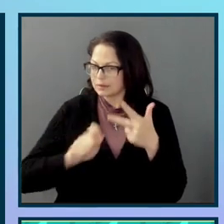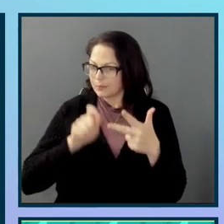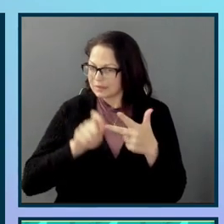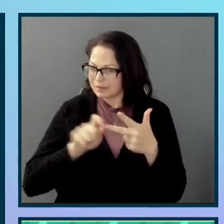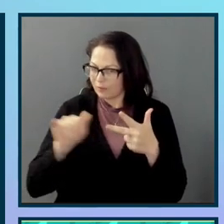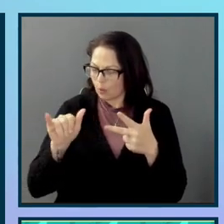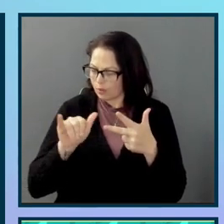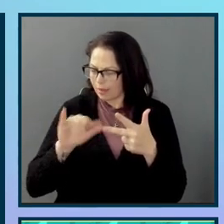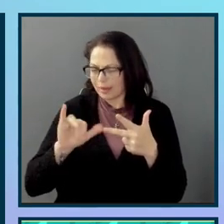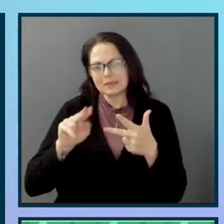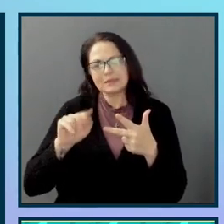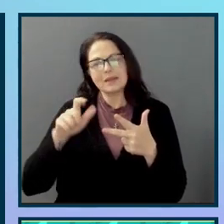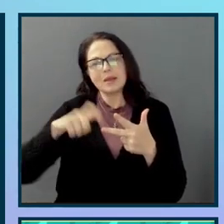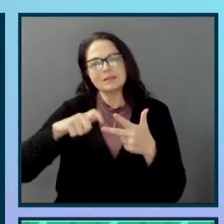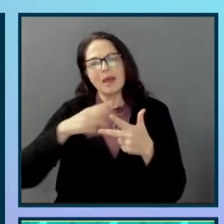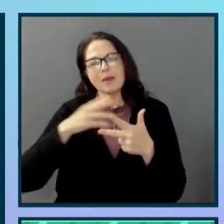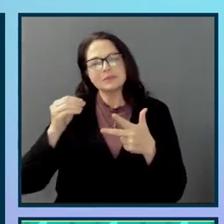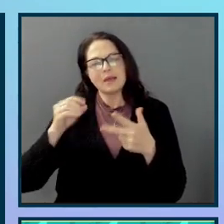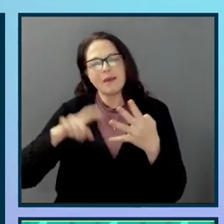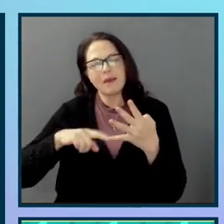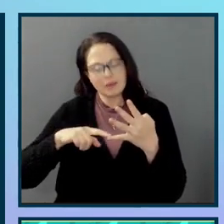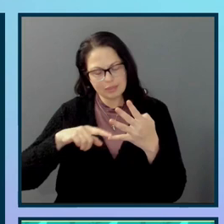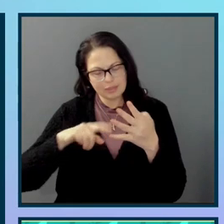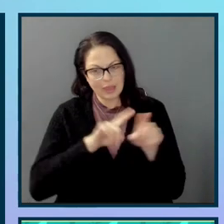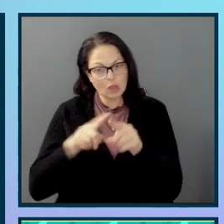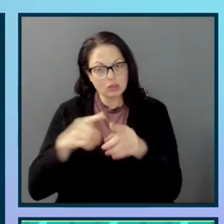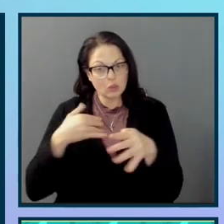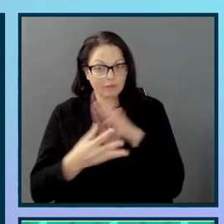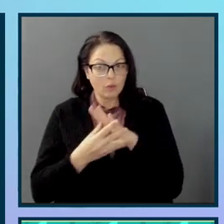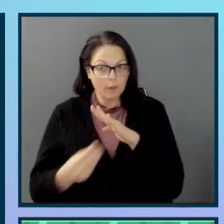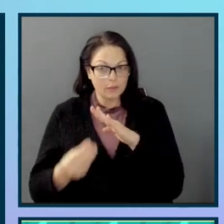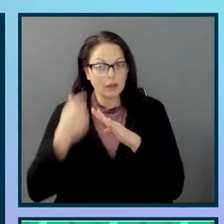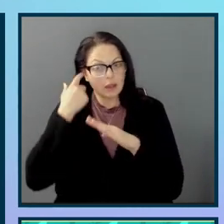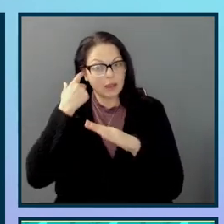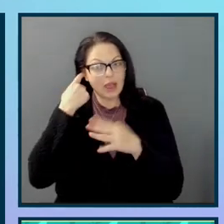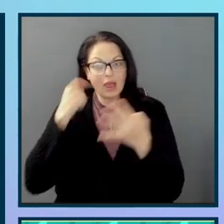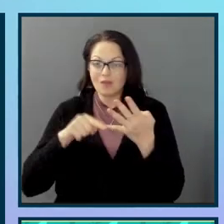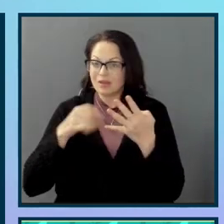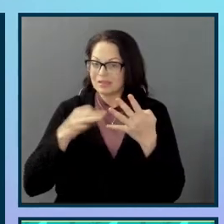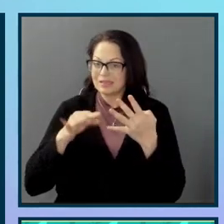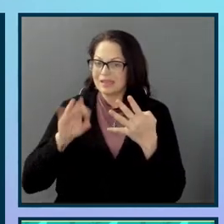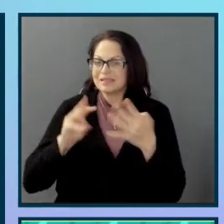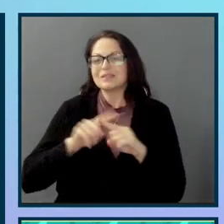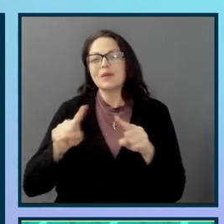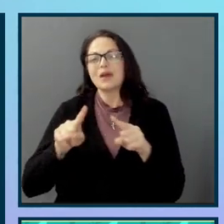like Cinema Times. And they also have like a replica of the 1996 one, but for the new